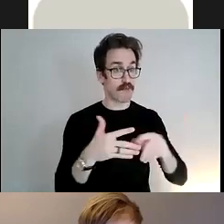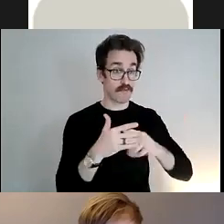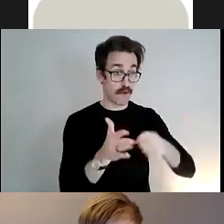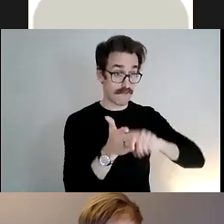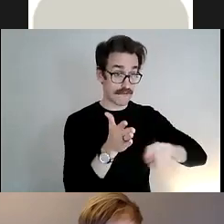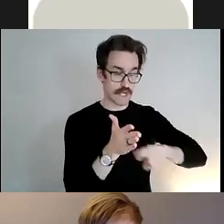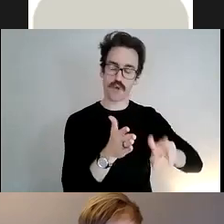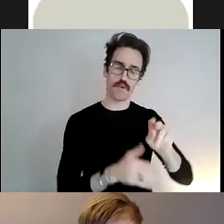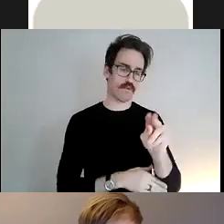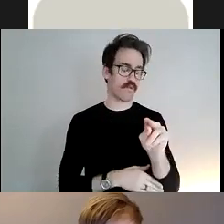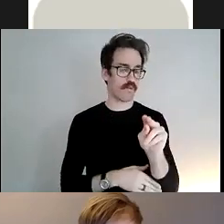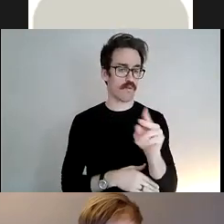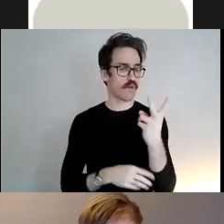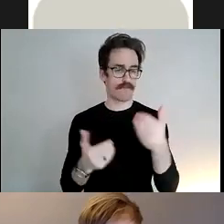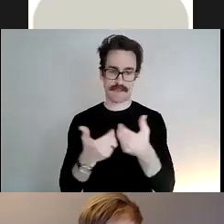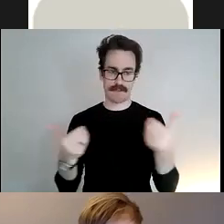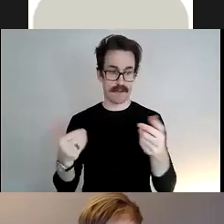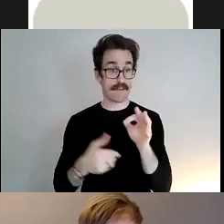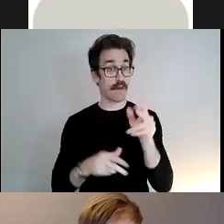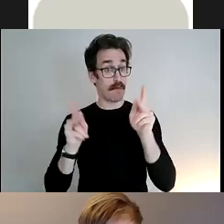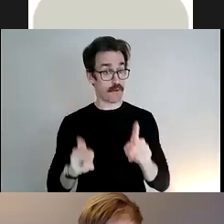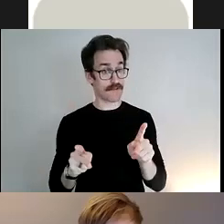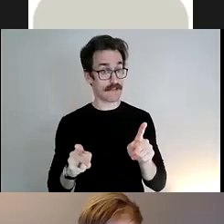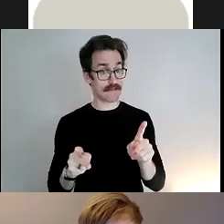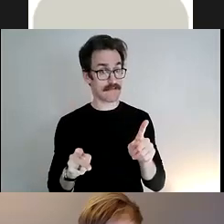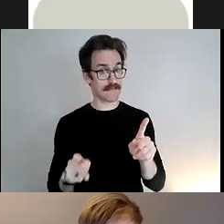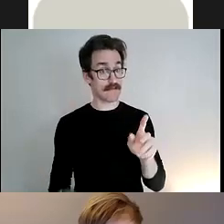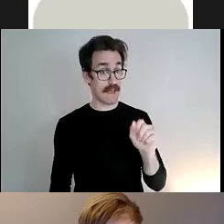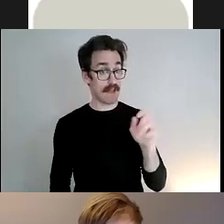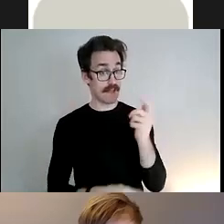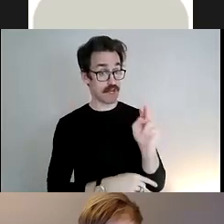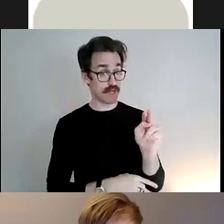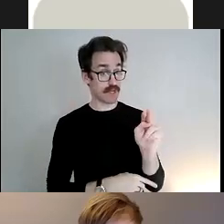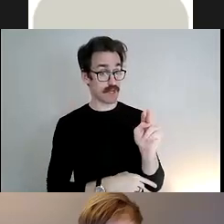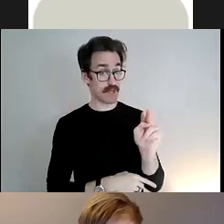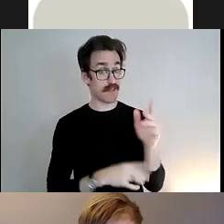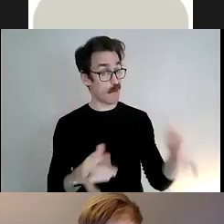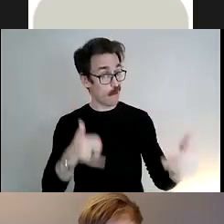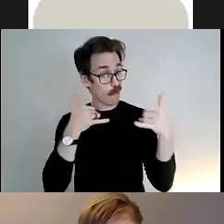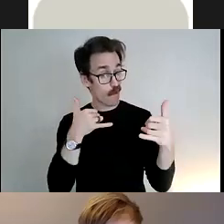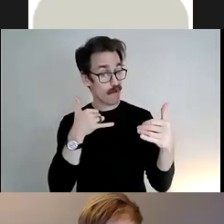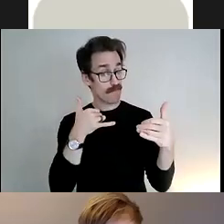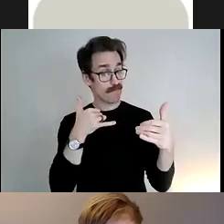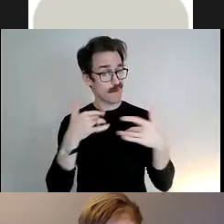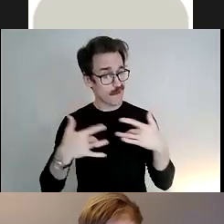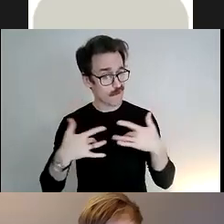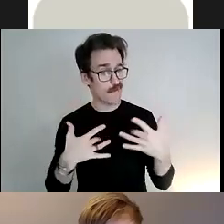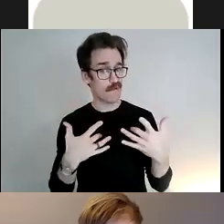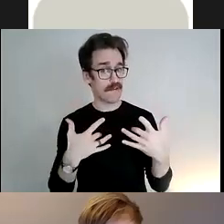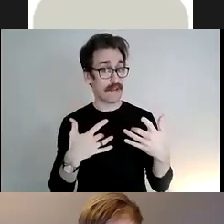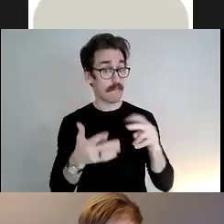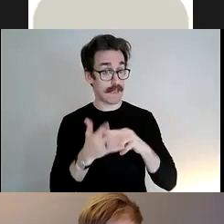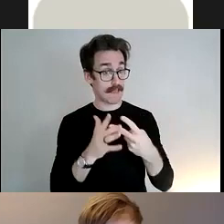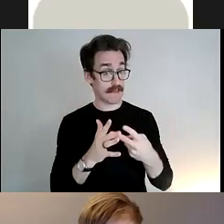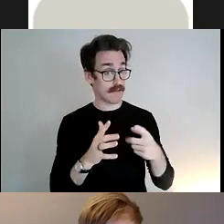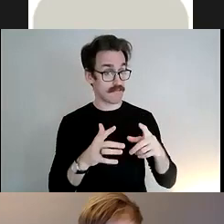They are two different things. If someone makes an allegation to us, it doesn't, and they have a call with us and we maybe take some notes about it, it doesn't mean that there's an